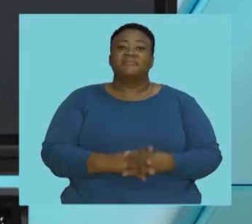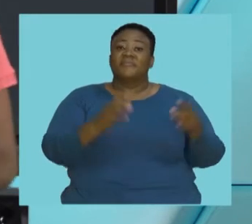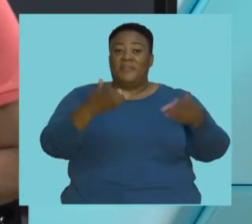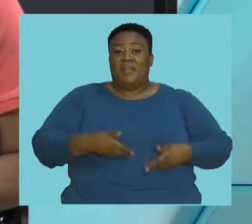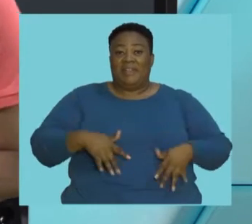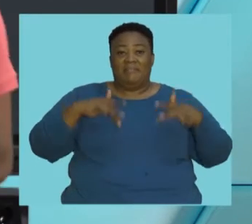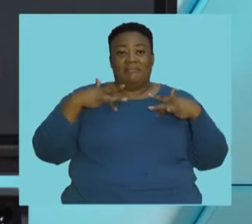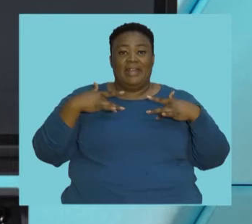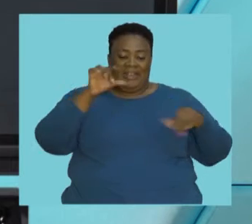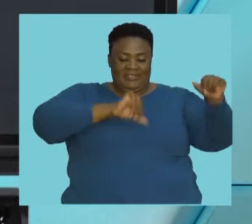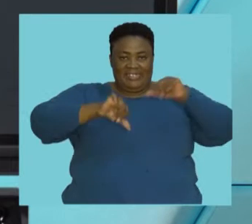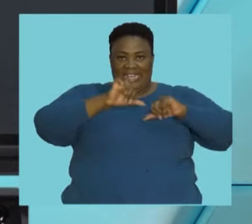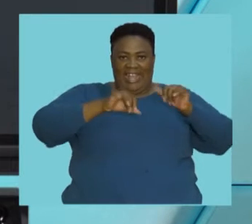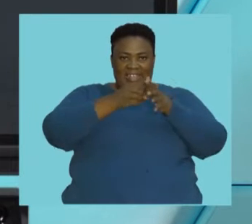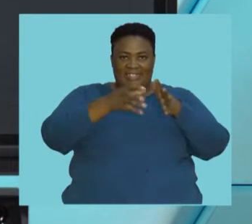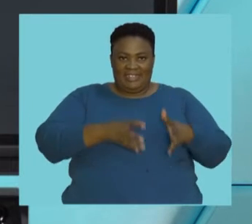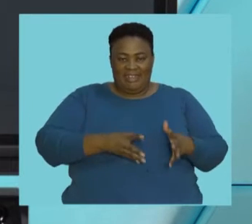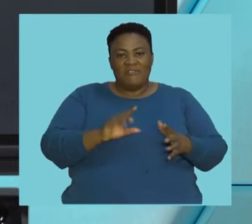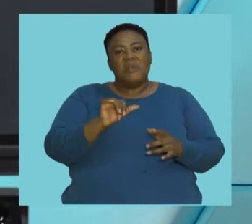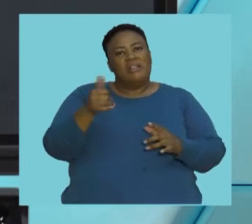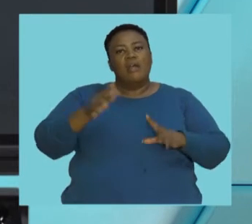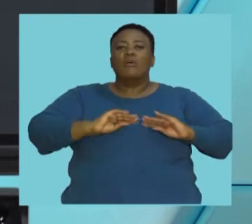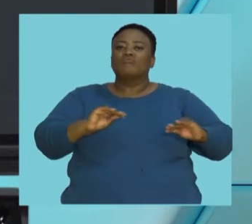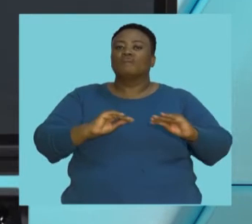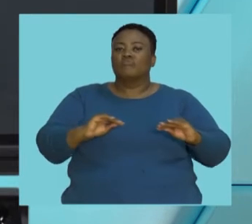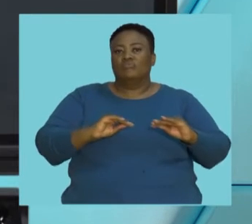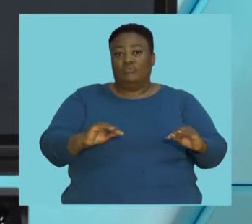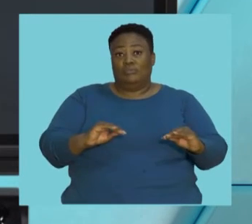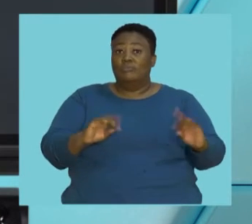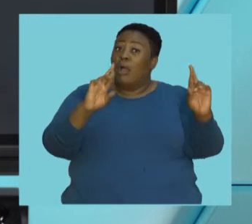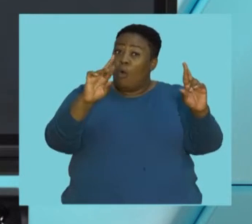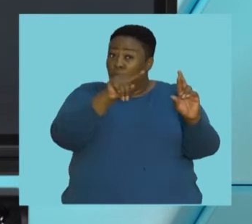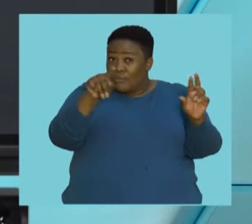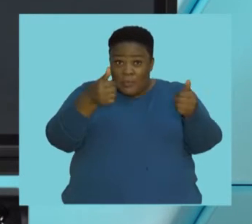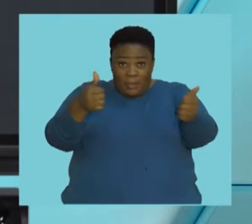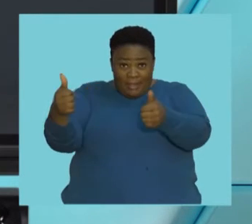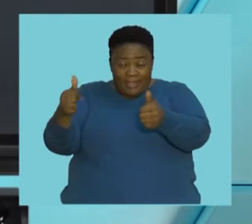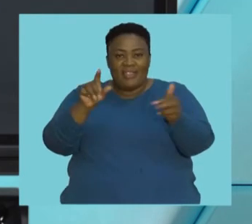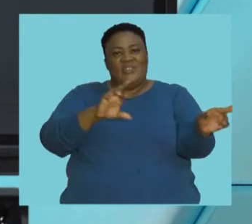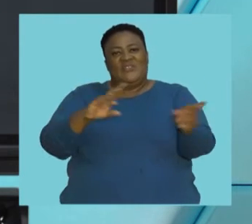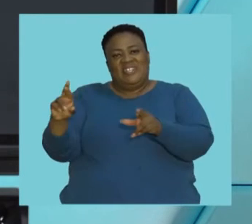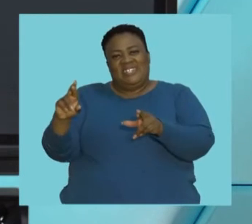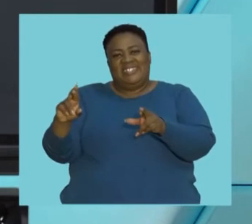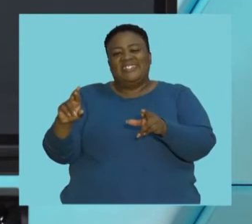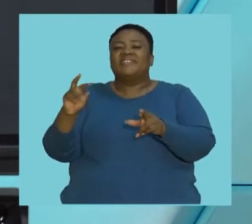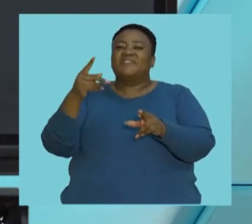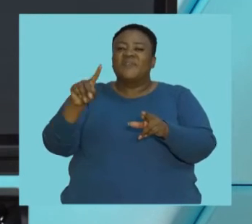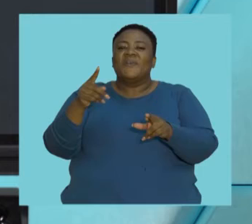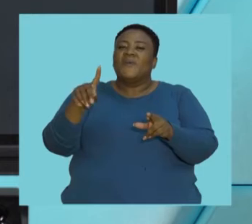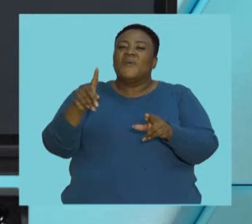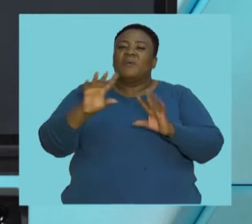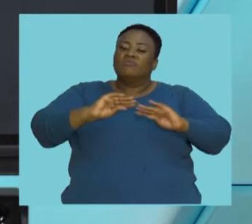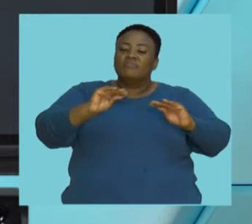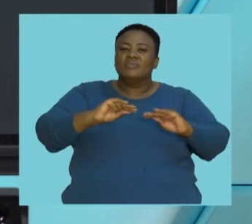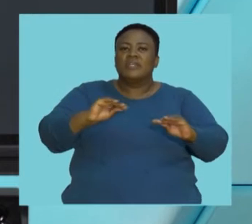Welcome Life Science learners to another installment for you guys. Hope you guys are well and that you're ready for your next installment of